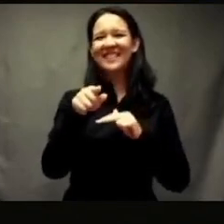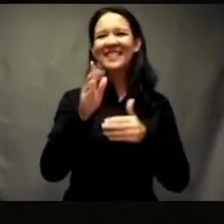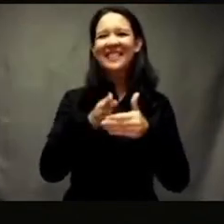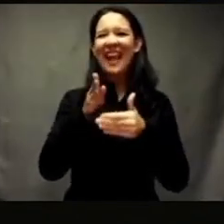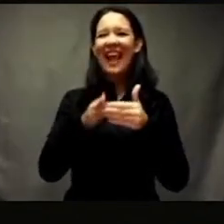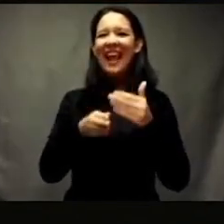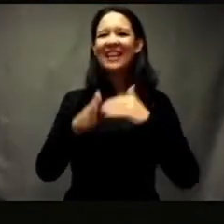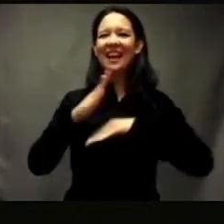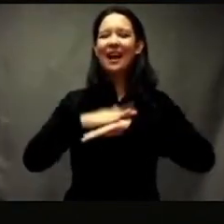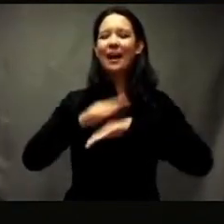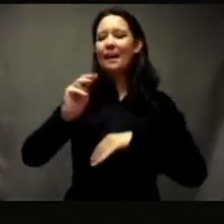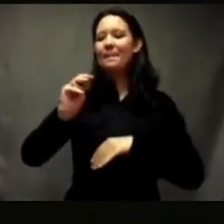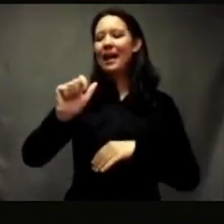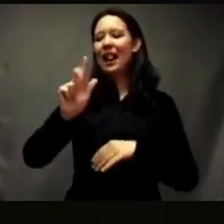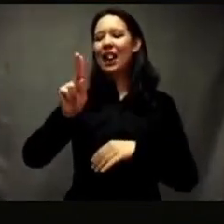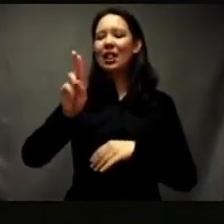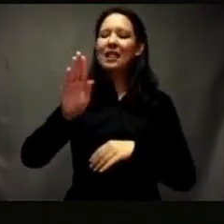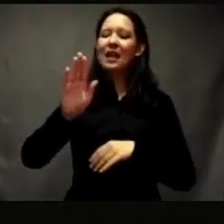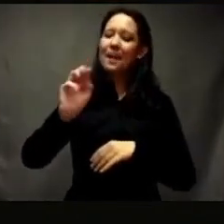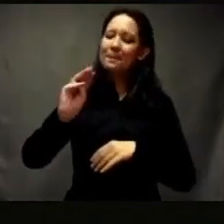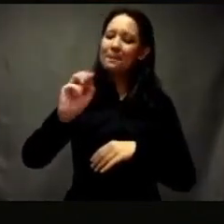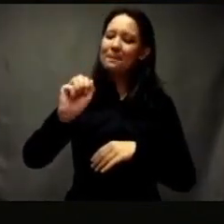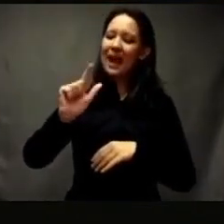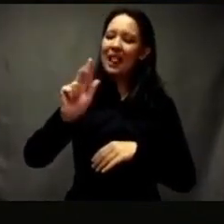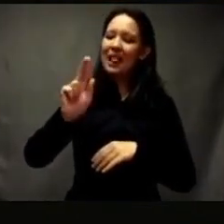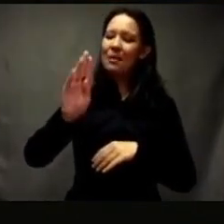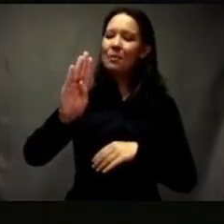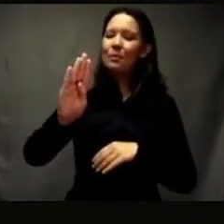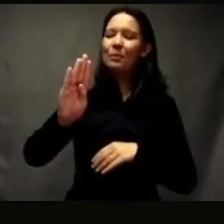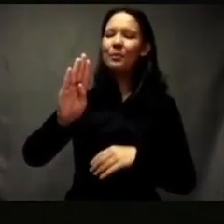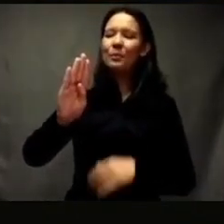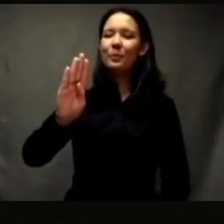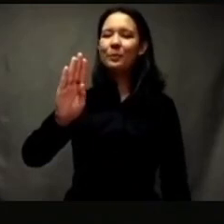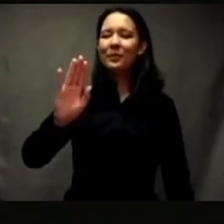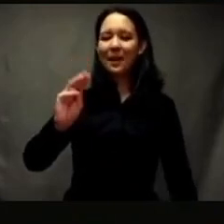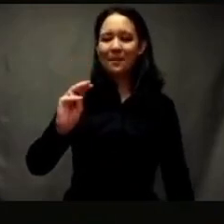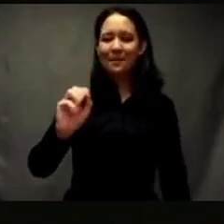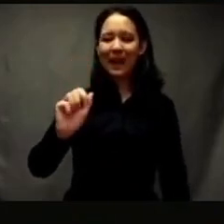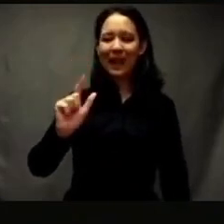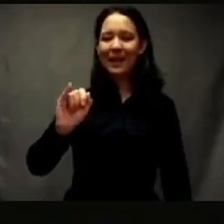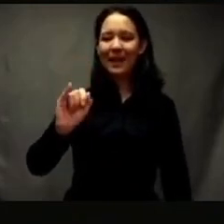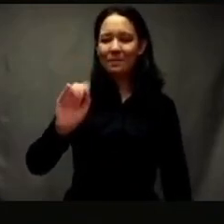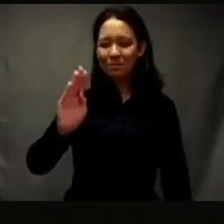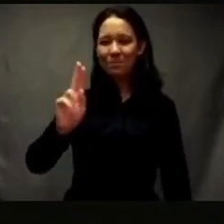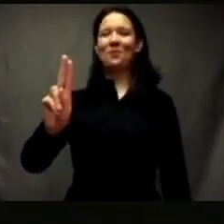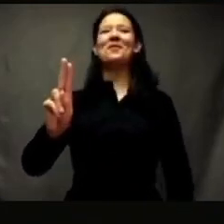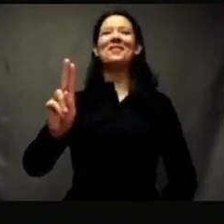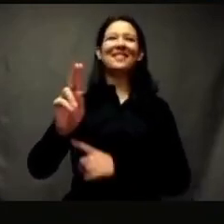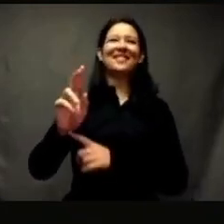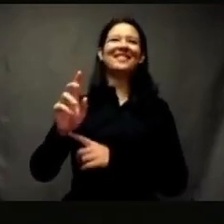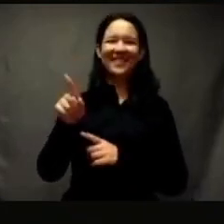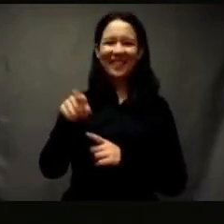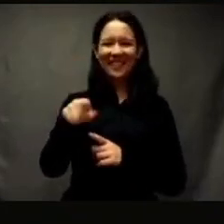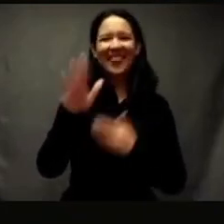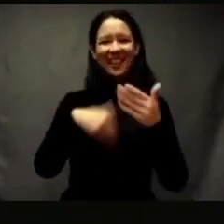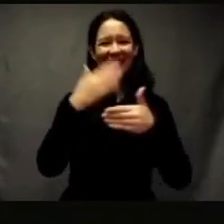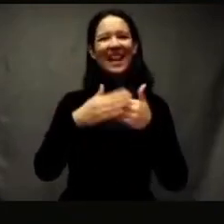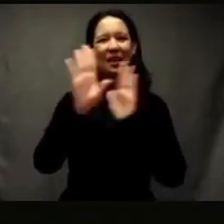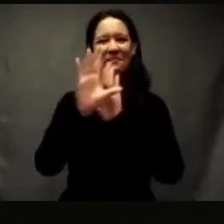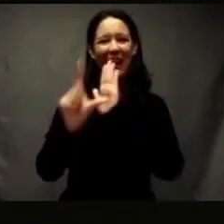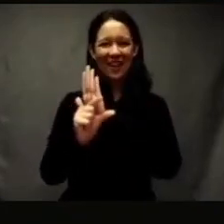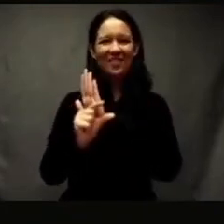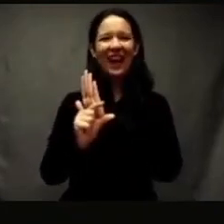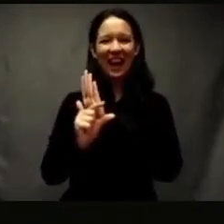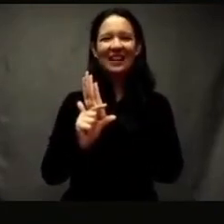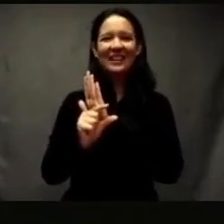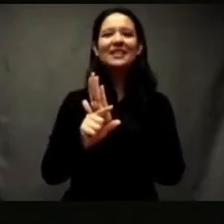on Malibu as the next level or like congratulations screen. Okay, so now we have our next backdrop, and I'm gonna go ahead